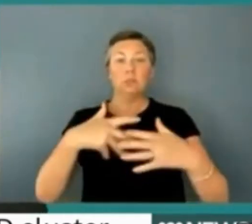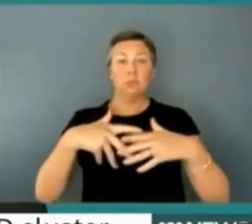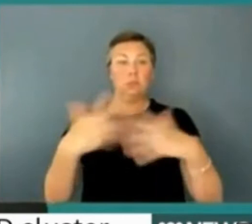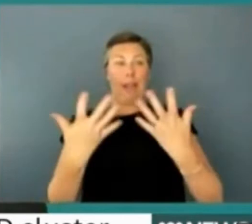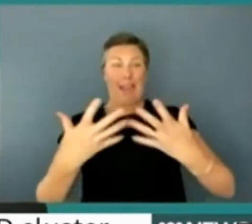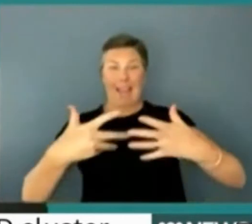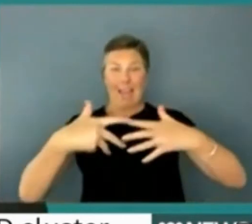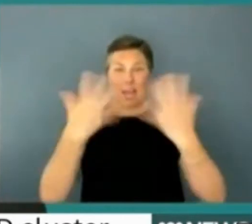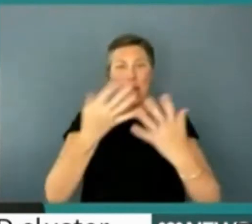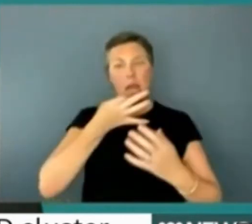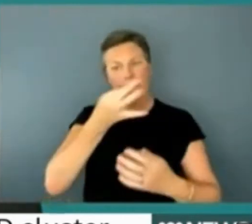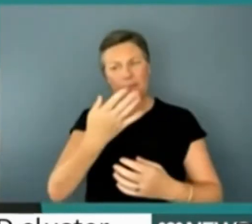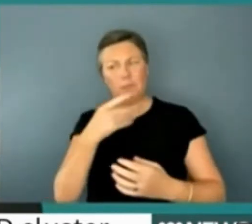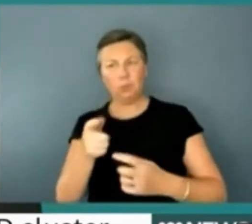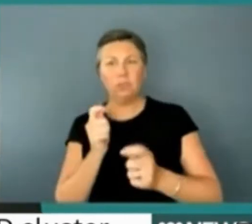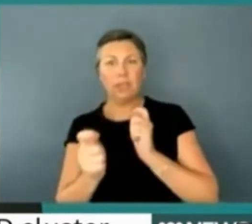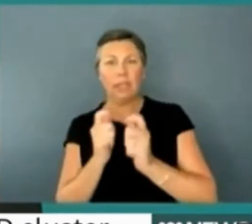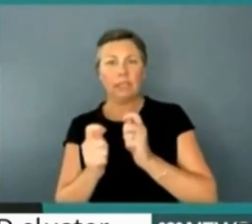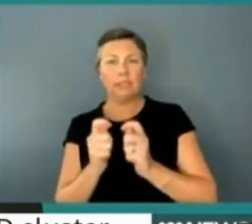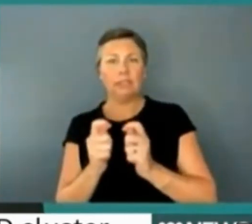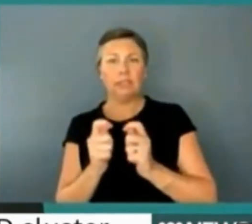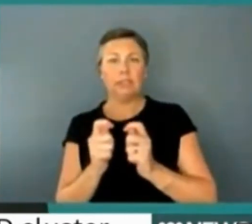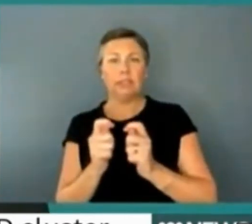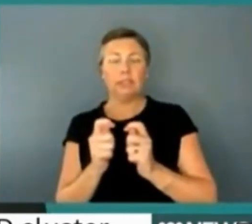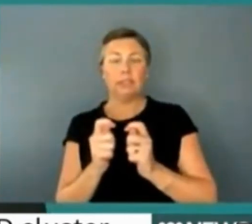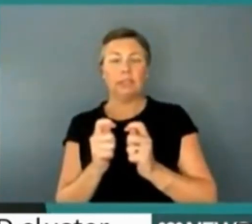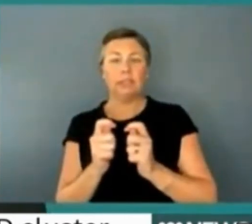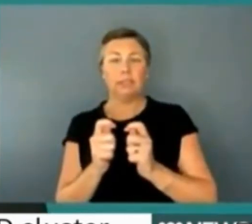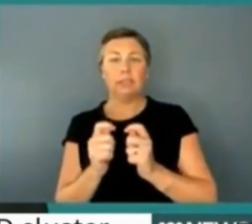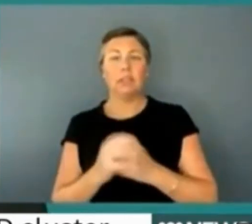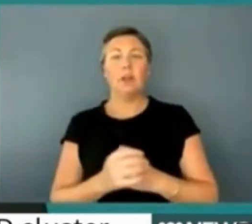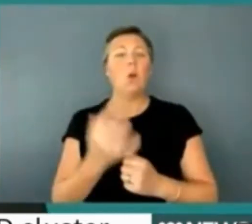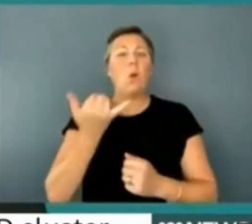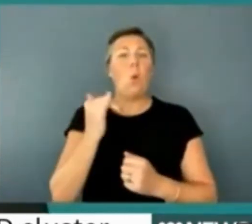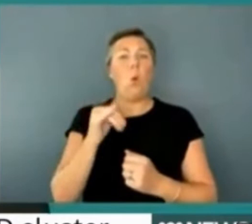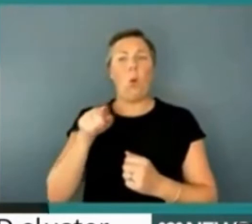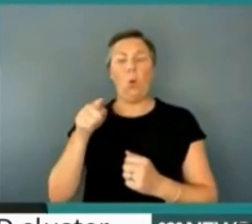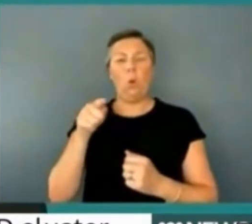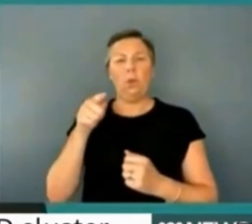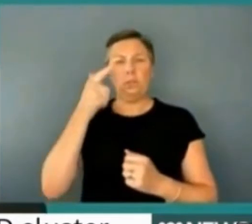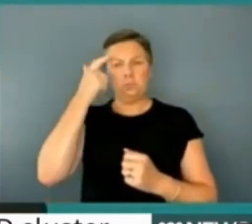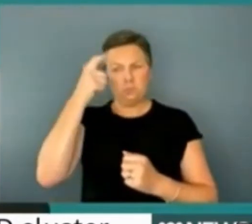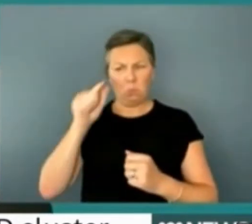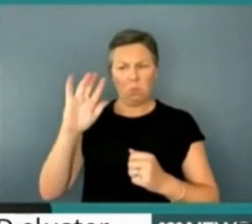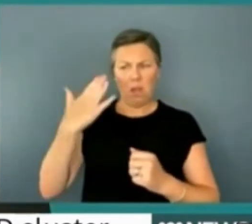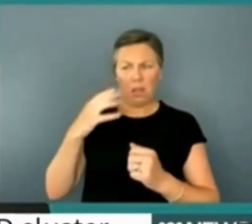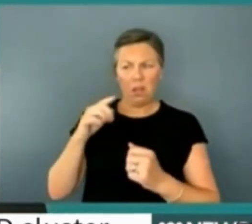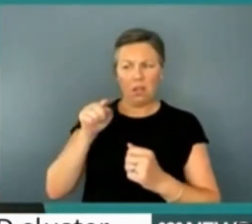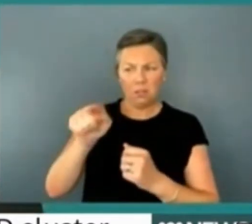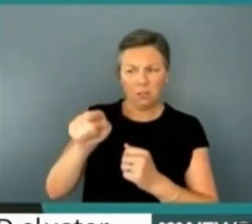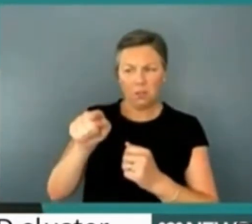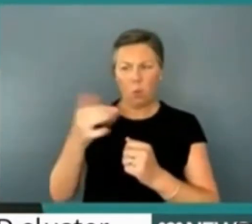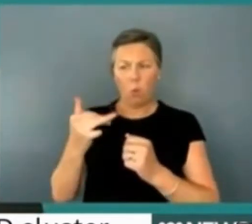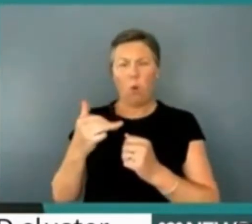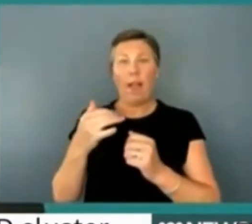right now, because of the linkage, perhaps with a place of interest or a close contact with someone who